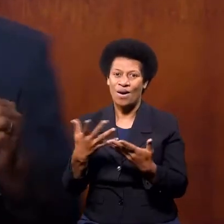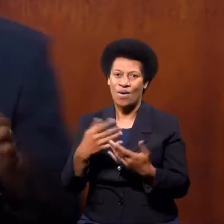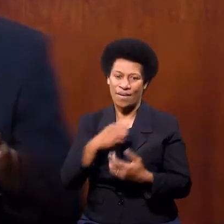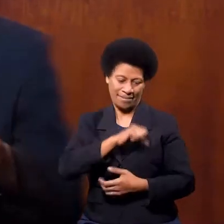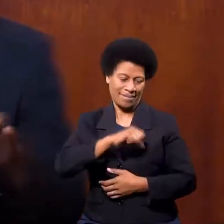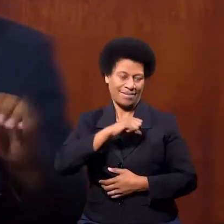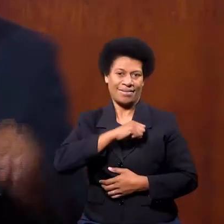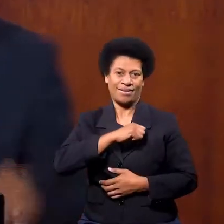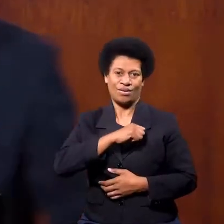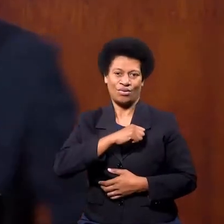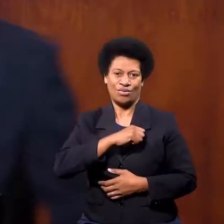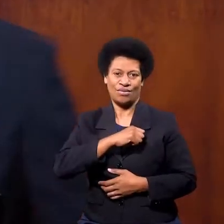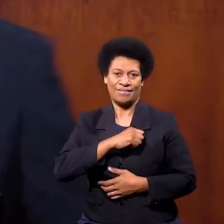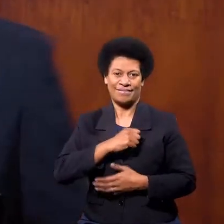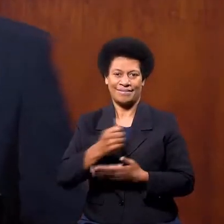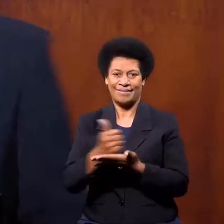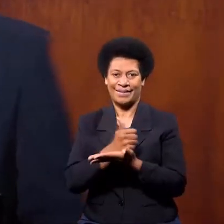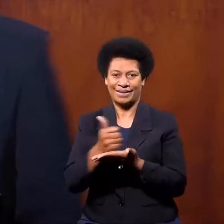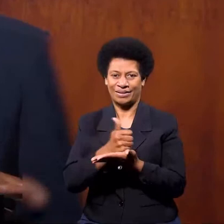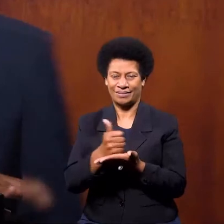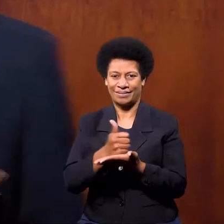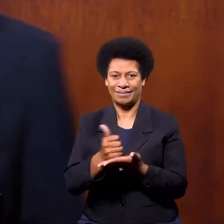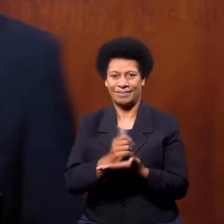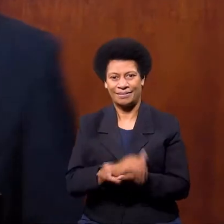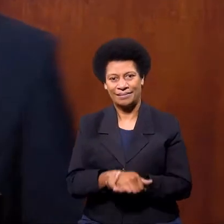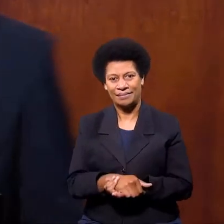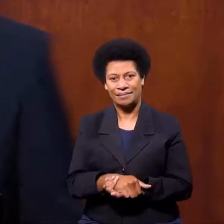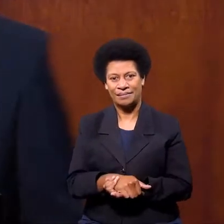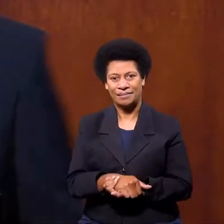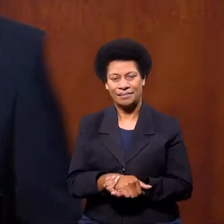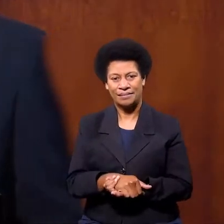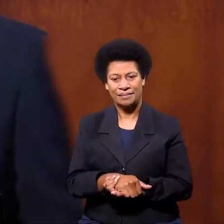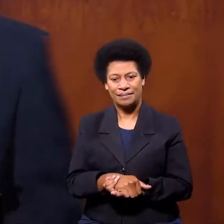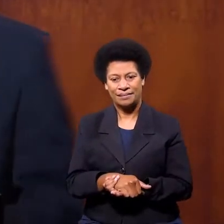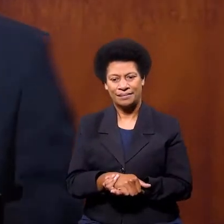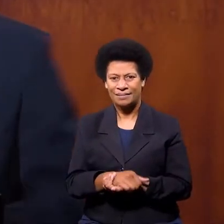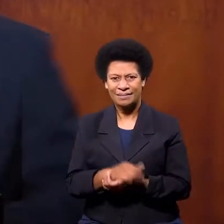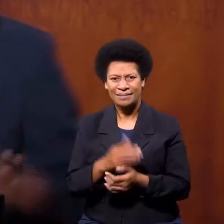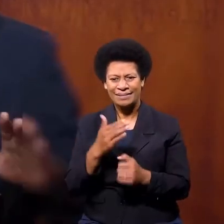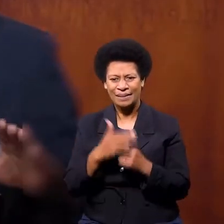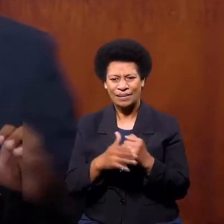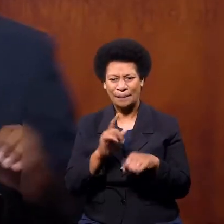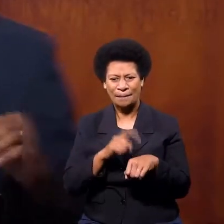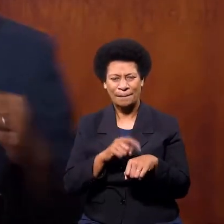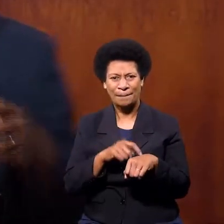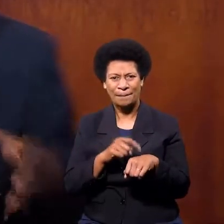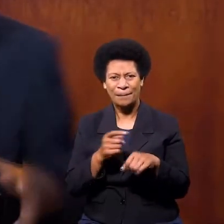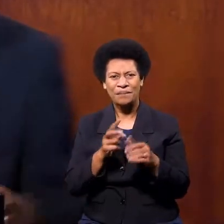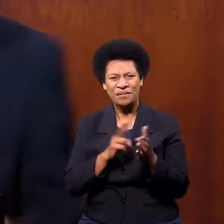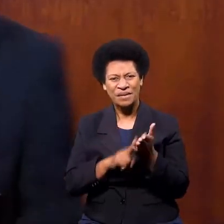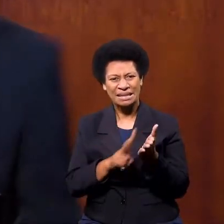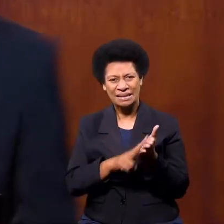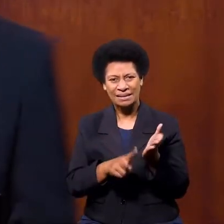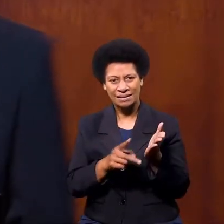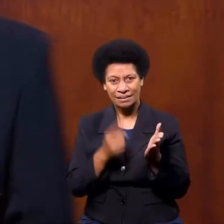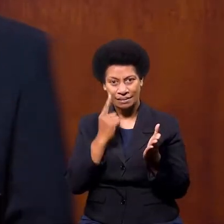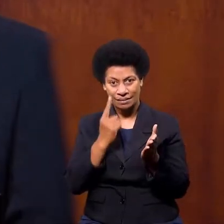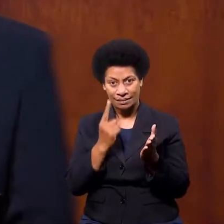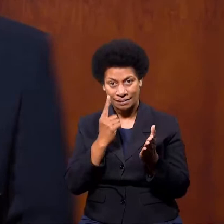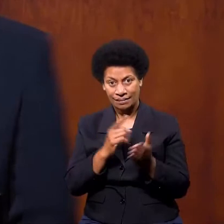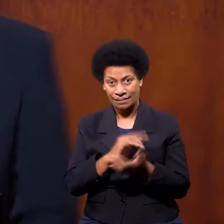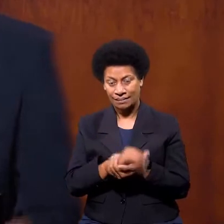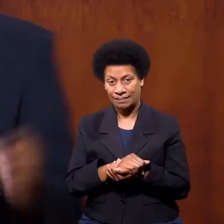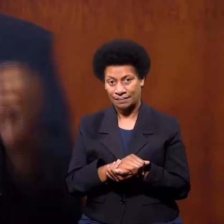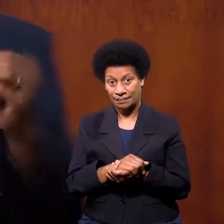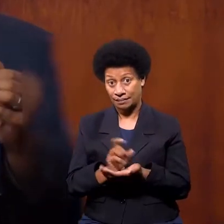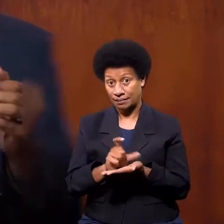this text that we have just looked at, I did not have the time to read all through the text, but in those few texts that we have just looked